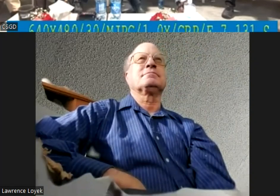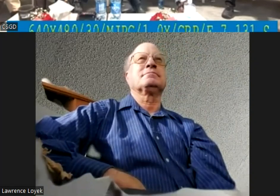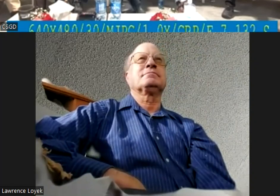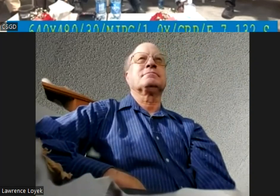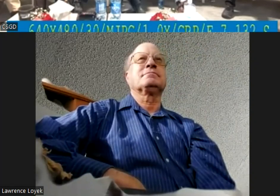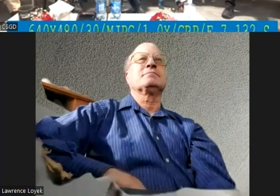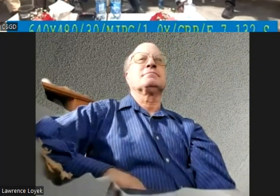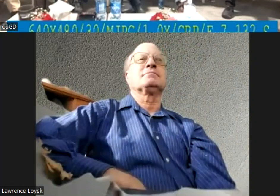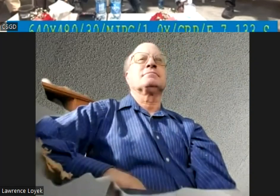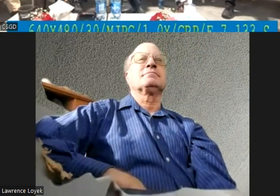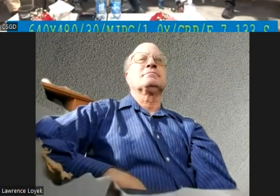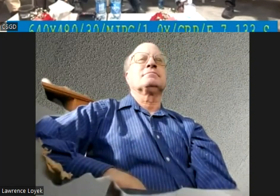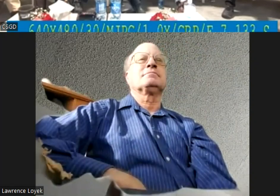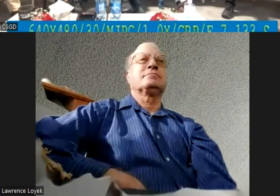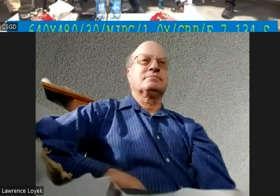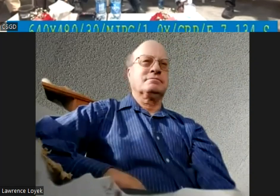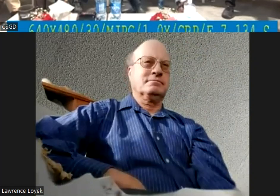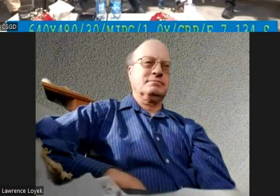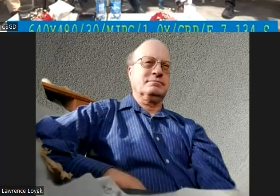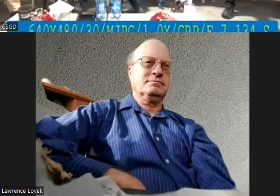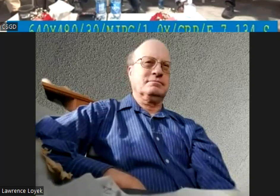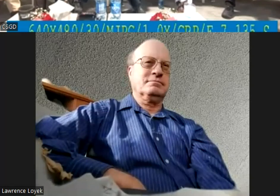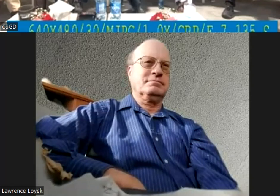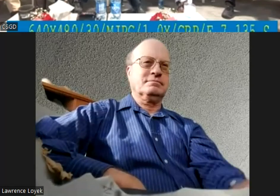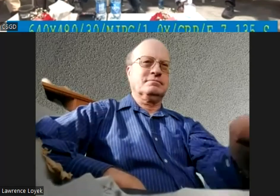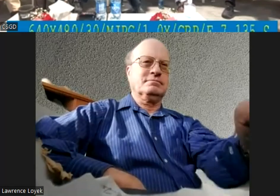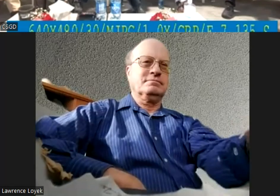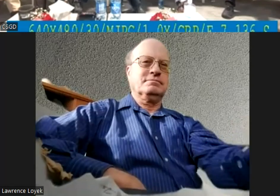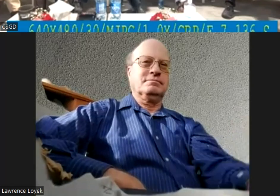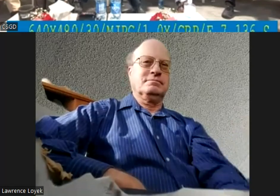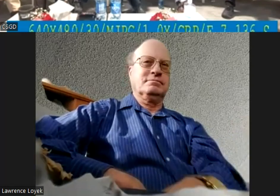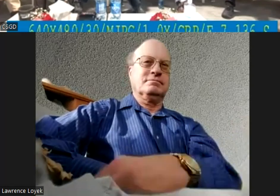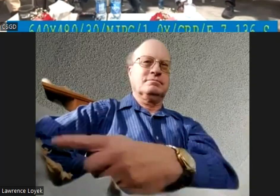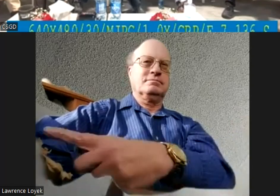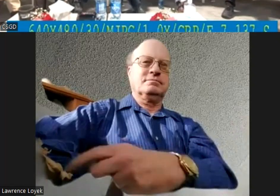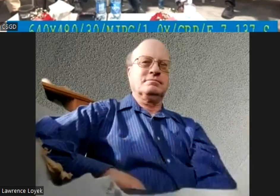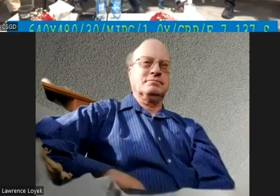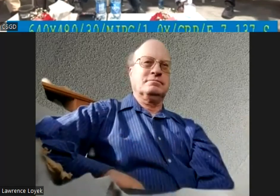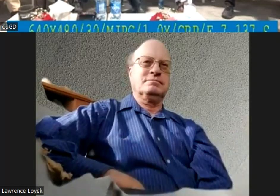celebrate Pride and our beautiful communities together.